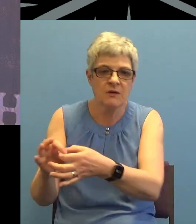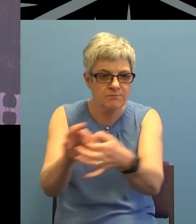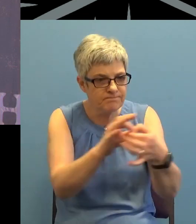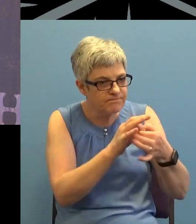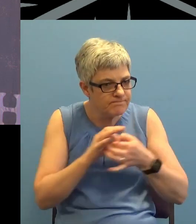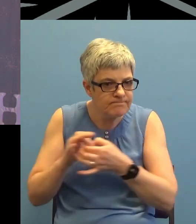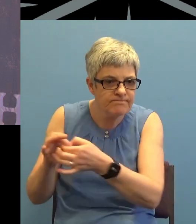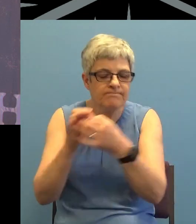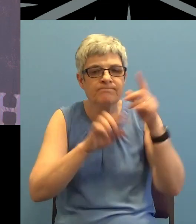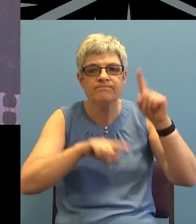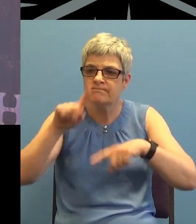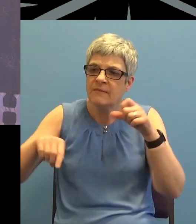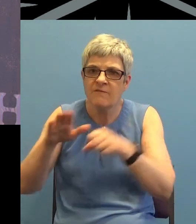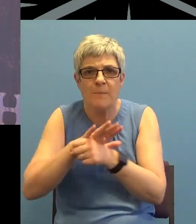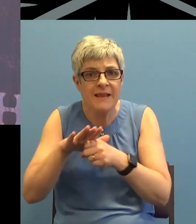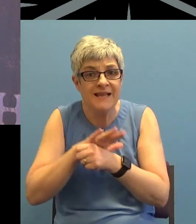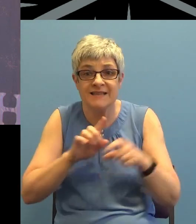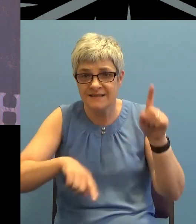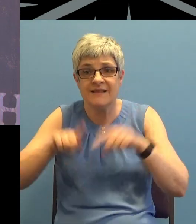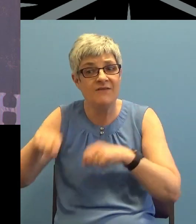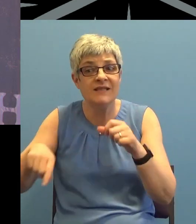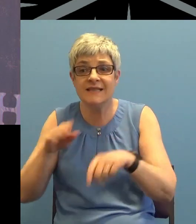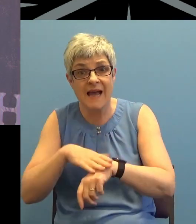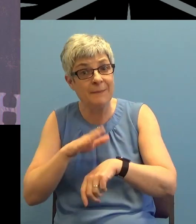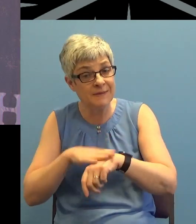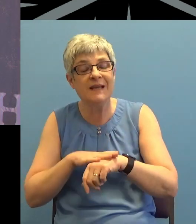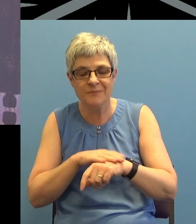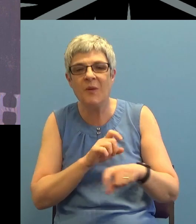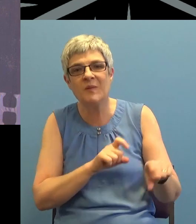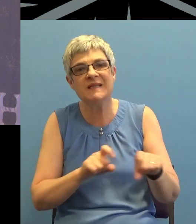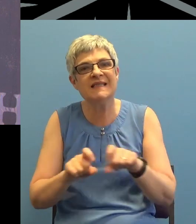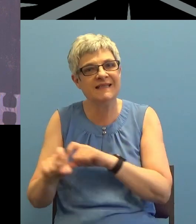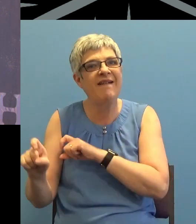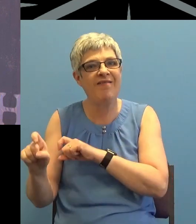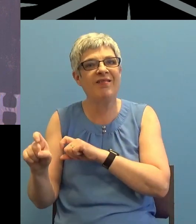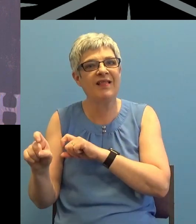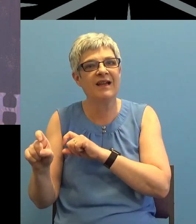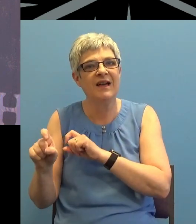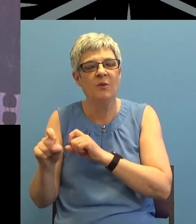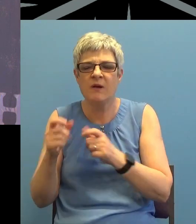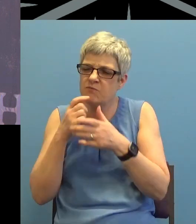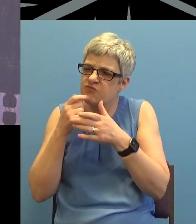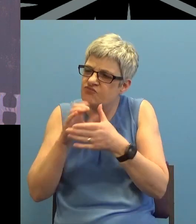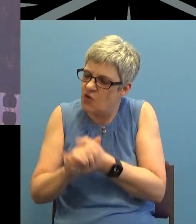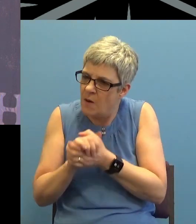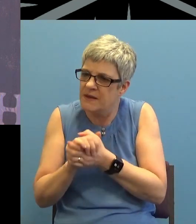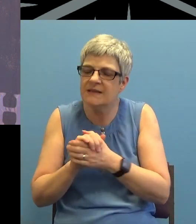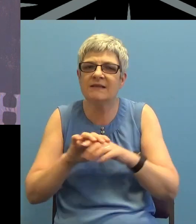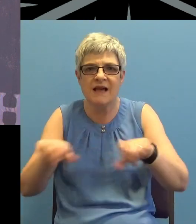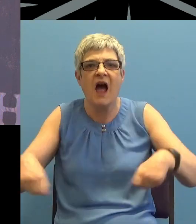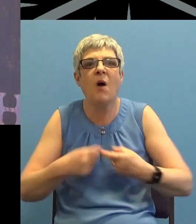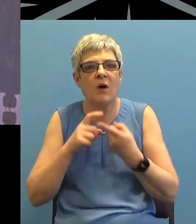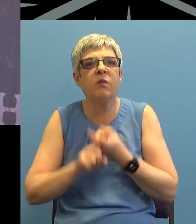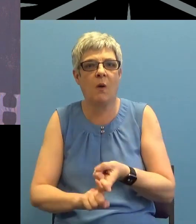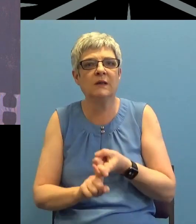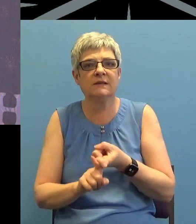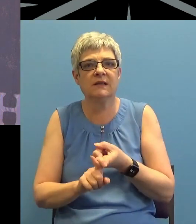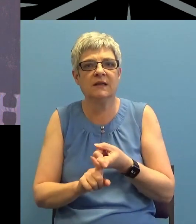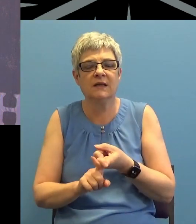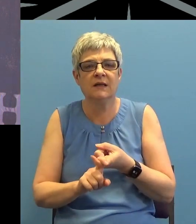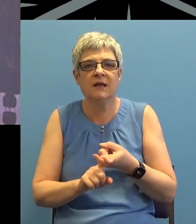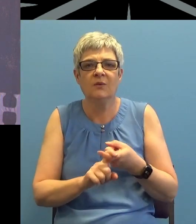We gather together in different places and in different times, but we still come promising him our loyalty. We still